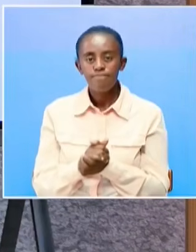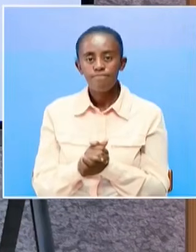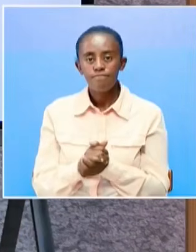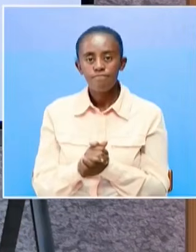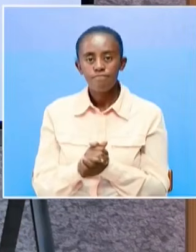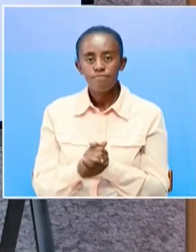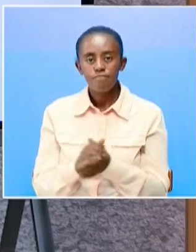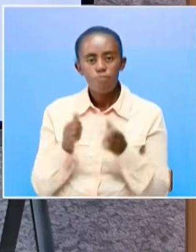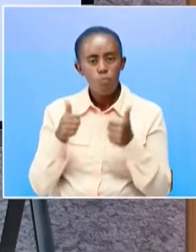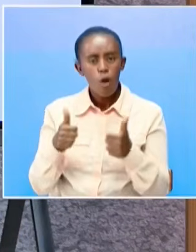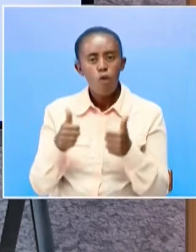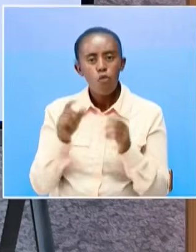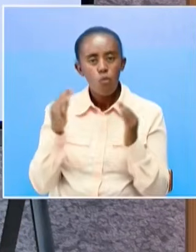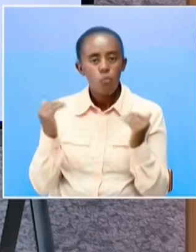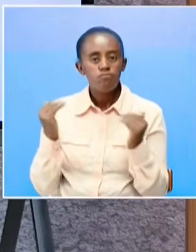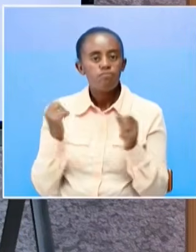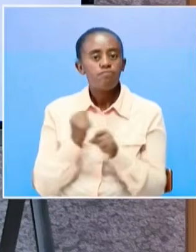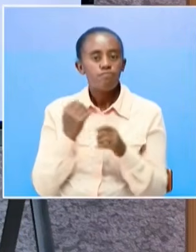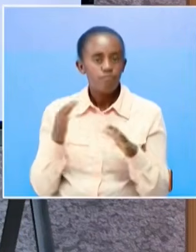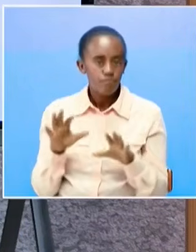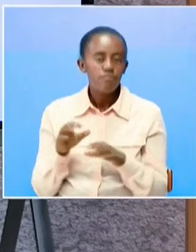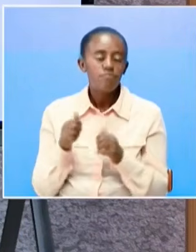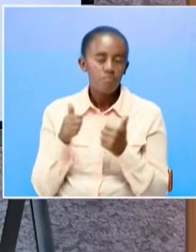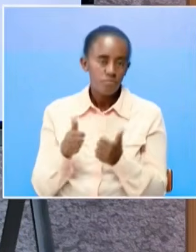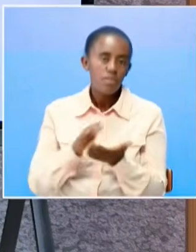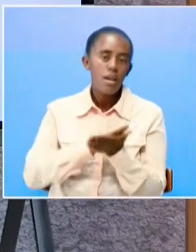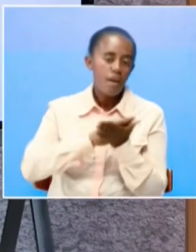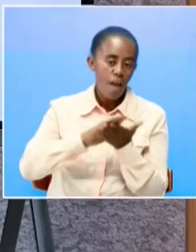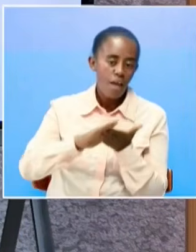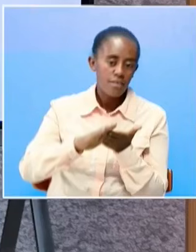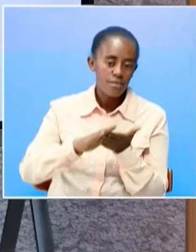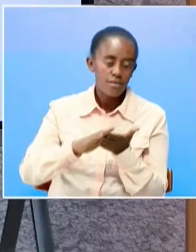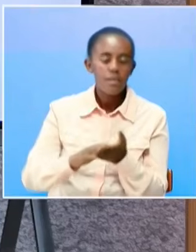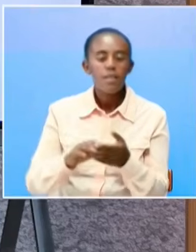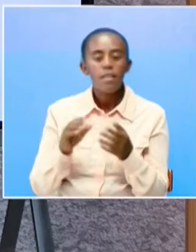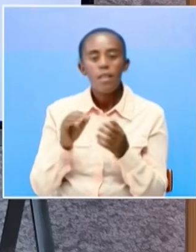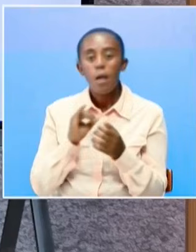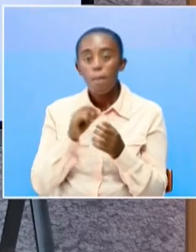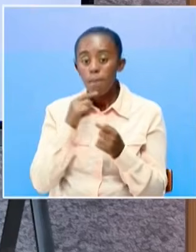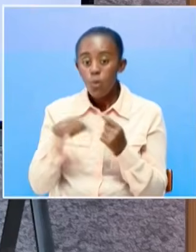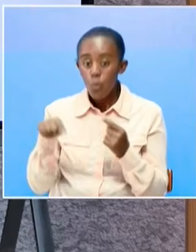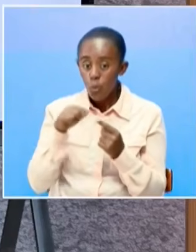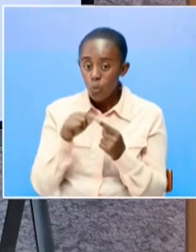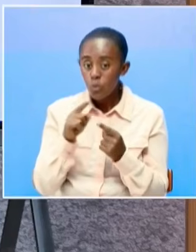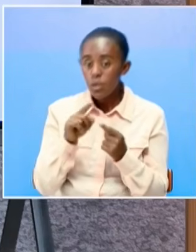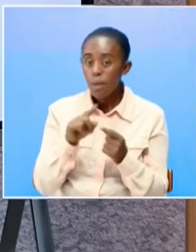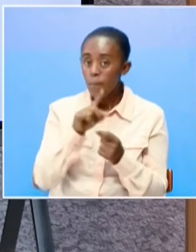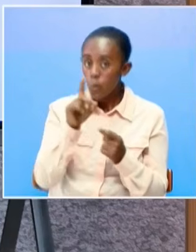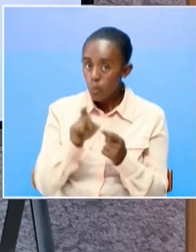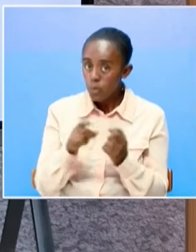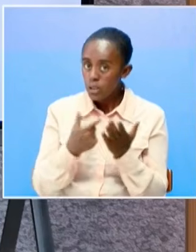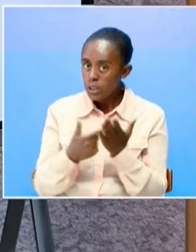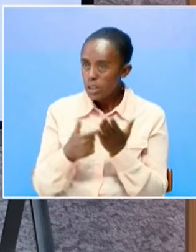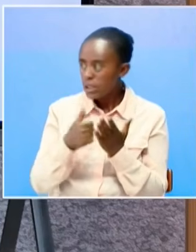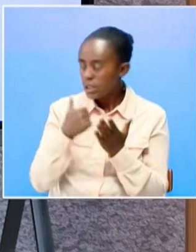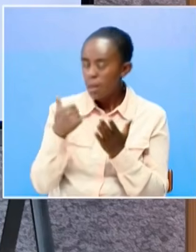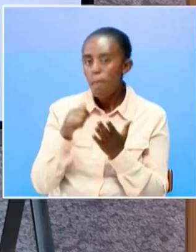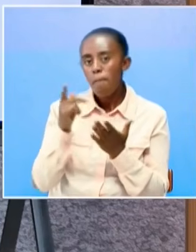Bravo. I hope you read it. Nice. So, I'm going to ask you some questions from the given passage